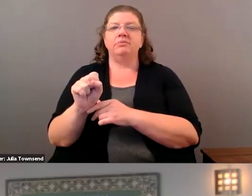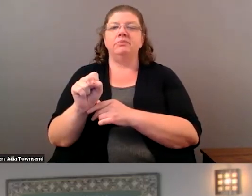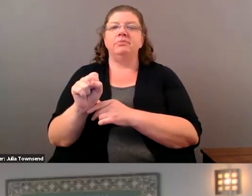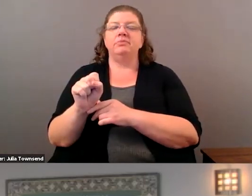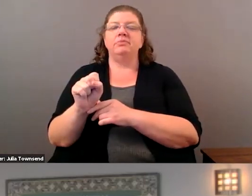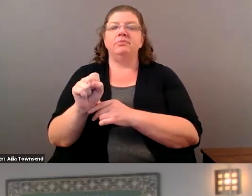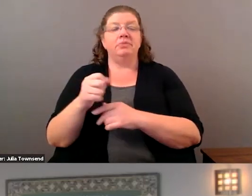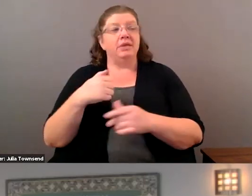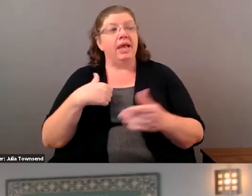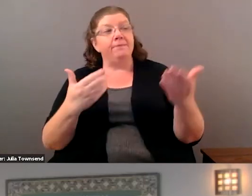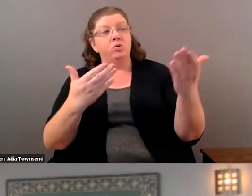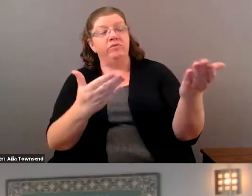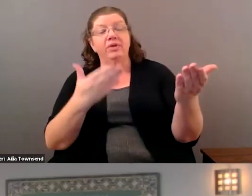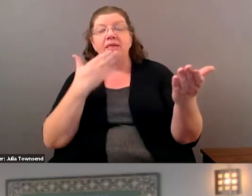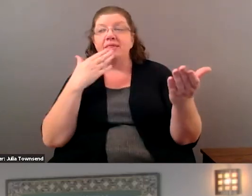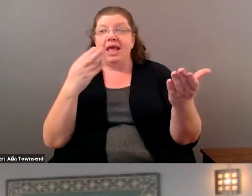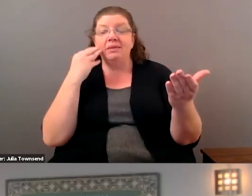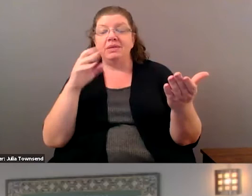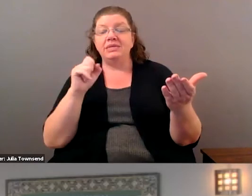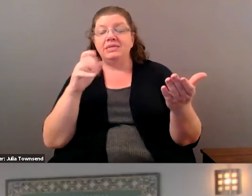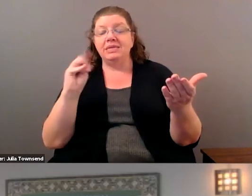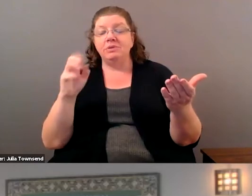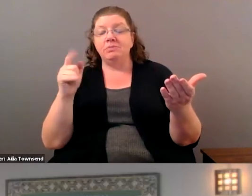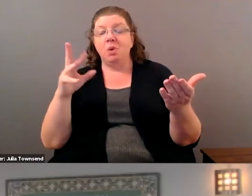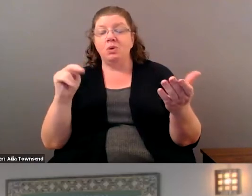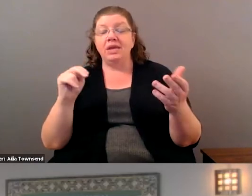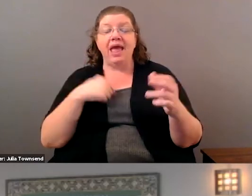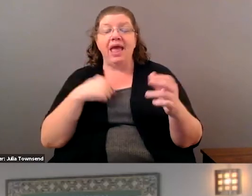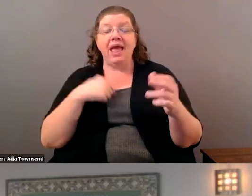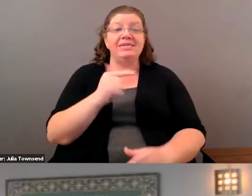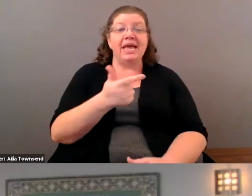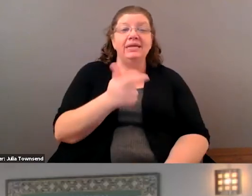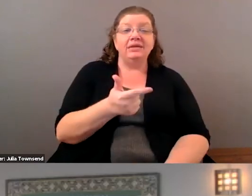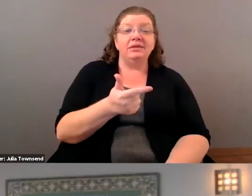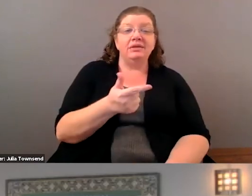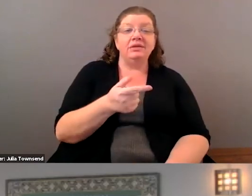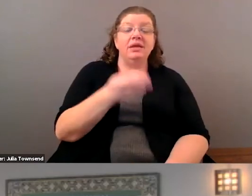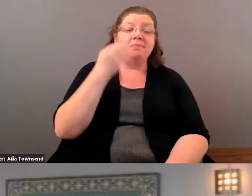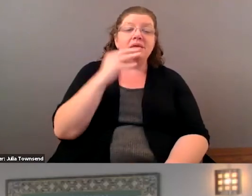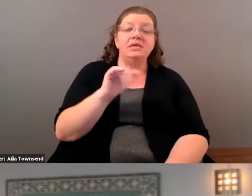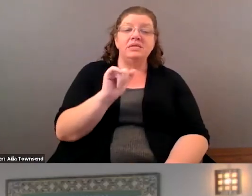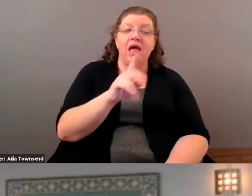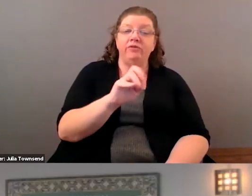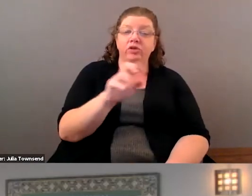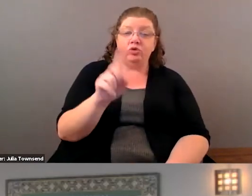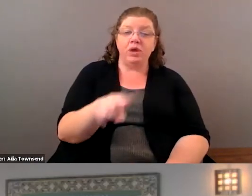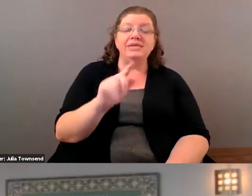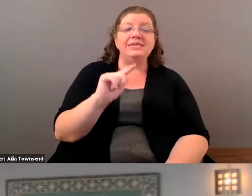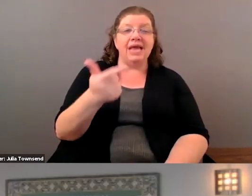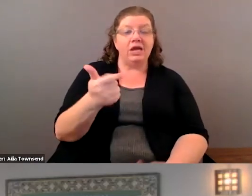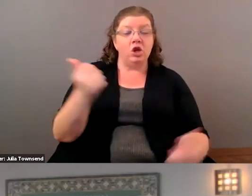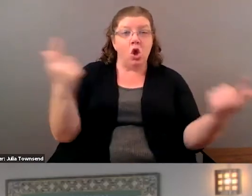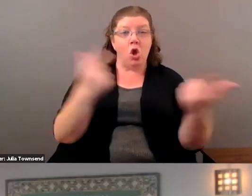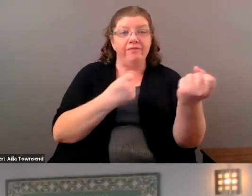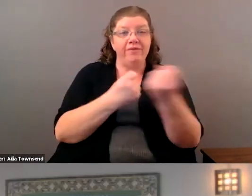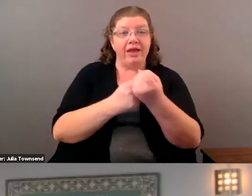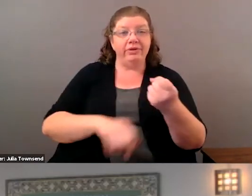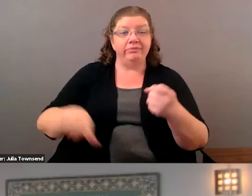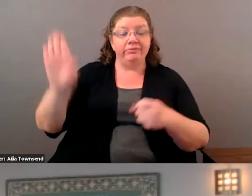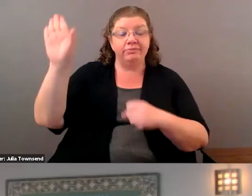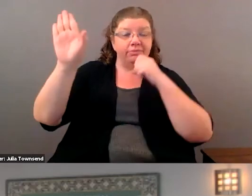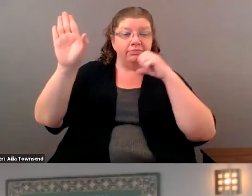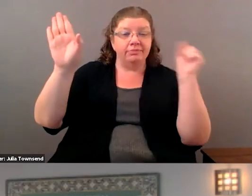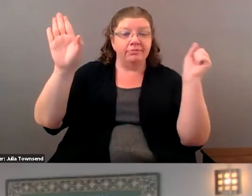So moved. Thank you, Ms. Sims-Moten. And is there a second? Ms. Alvarez as the second. So all in favor, please signify